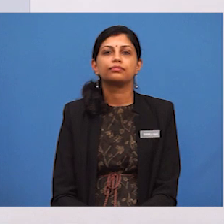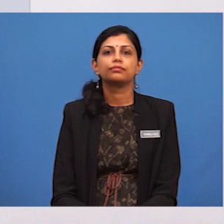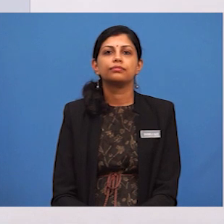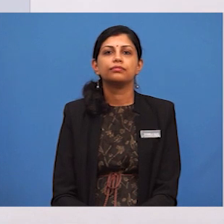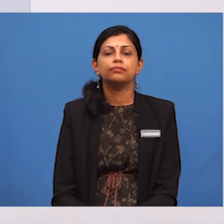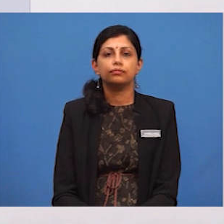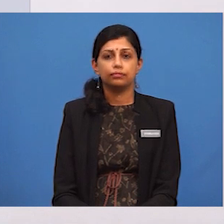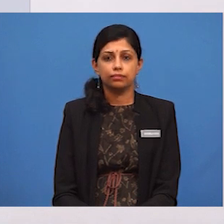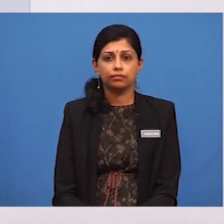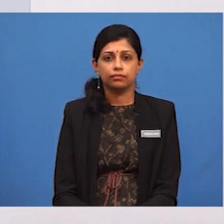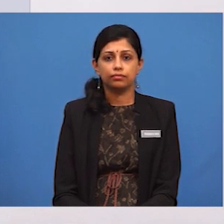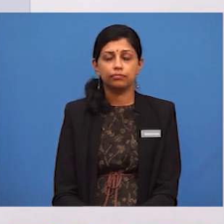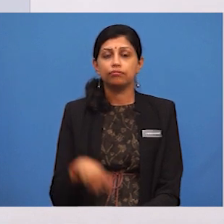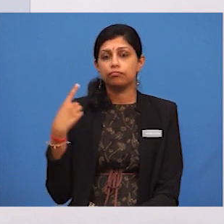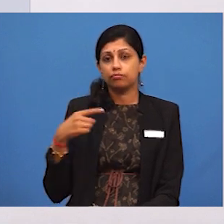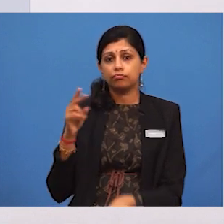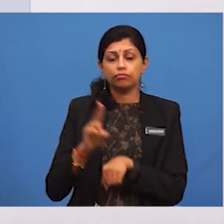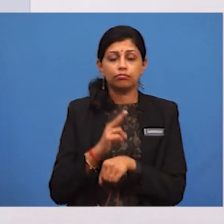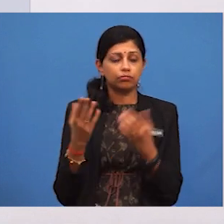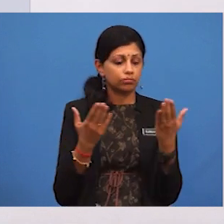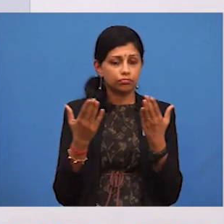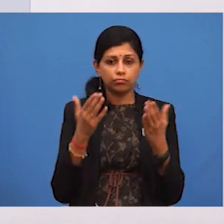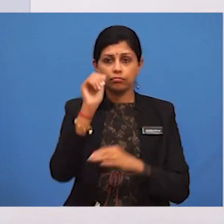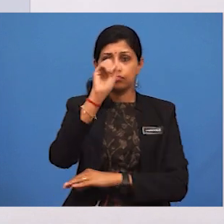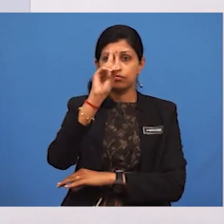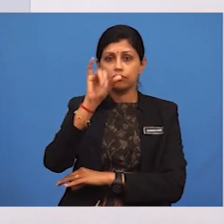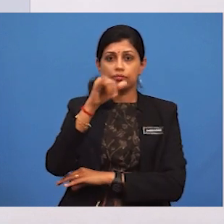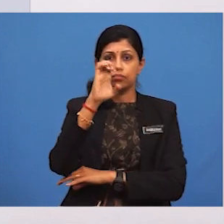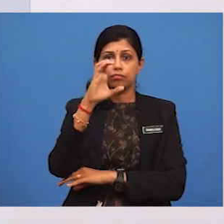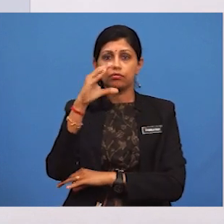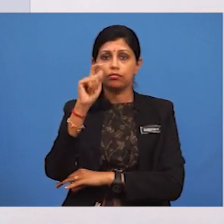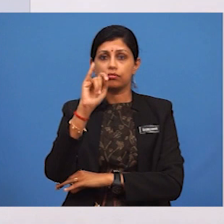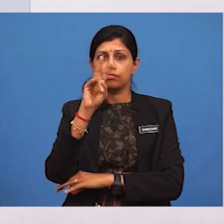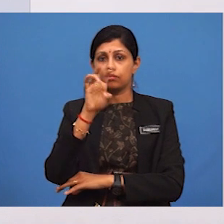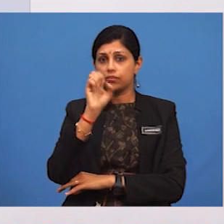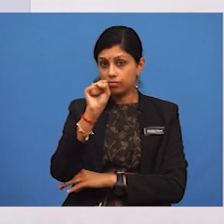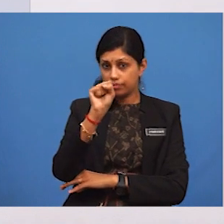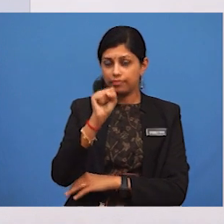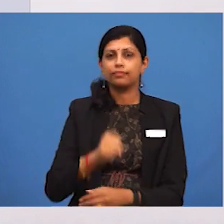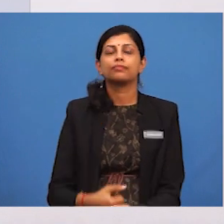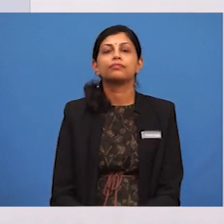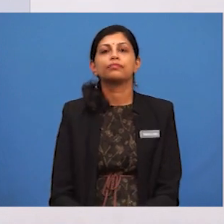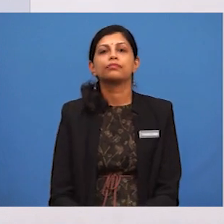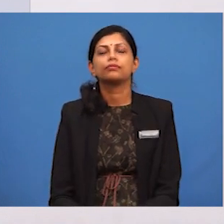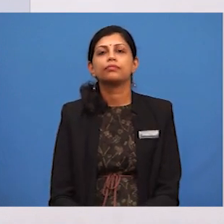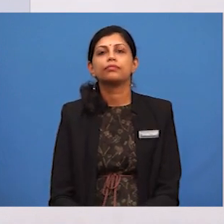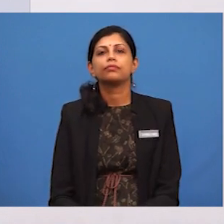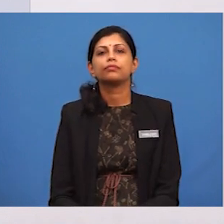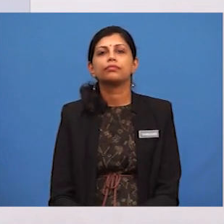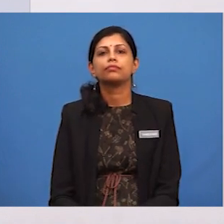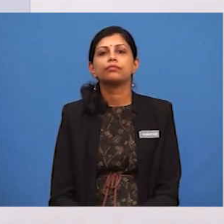bigger than the screen of a mobile phone. This makes it more convenient for you to read